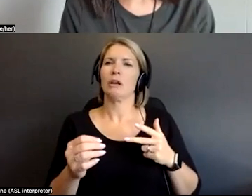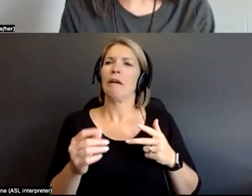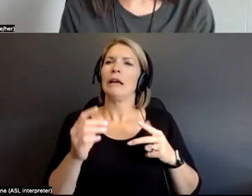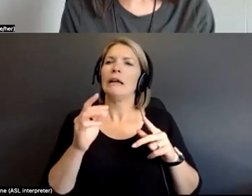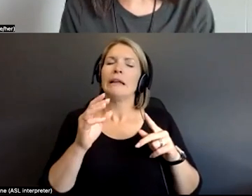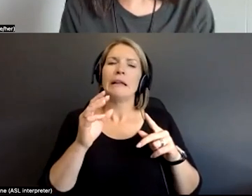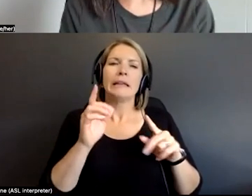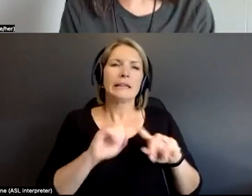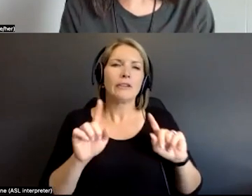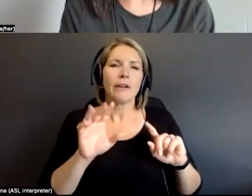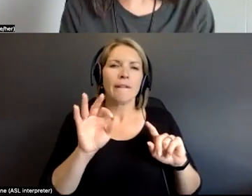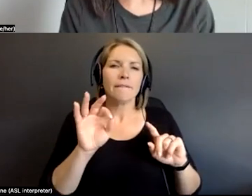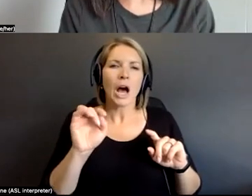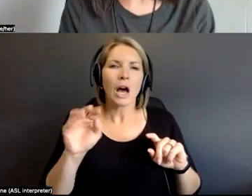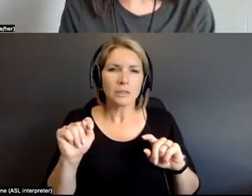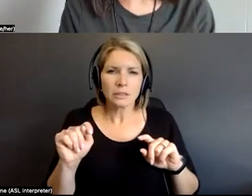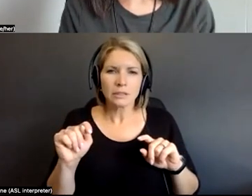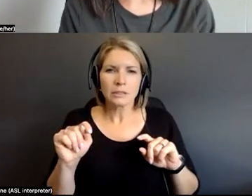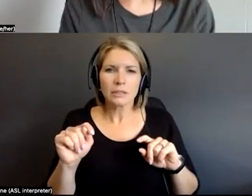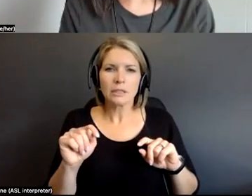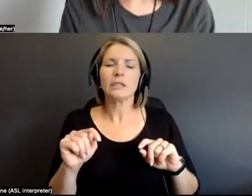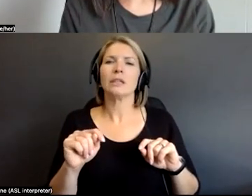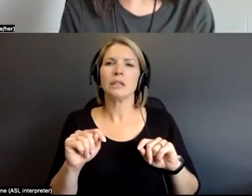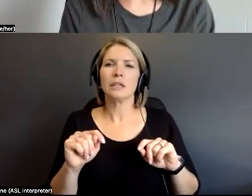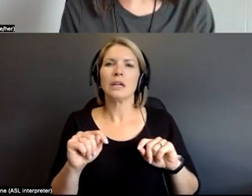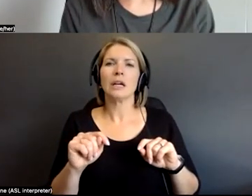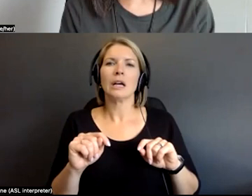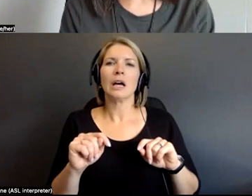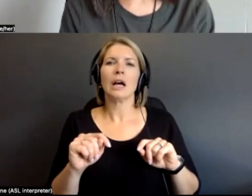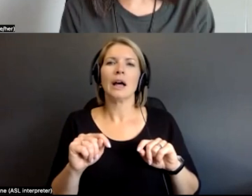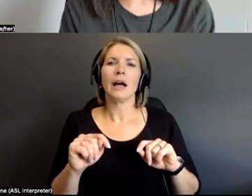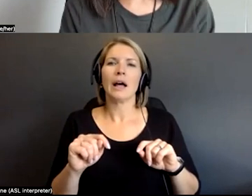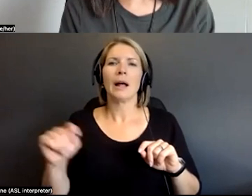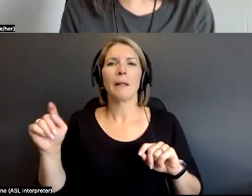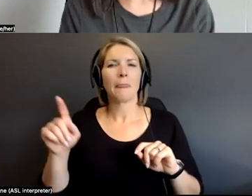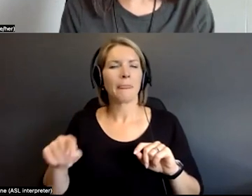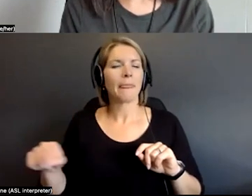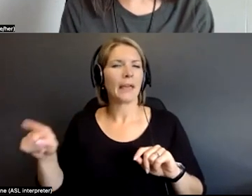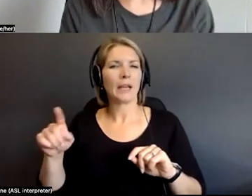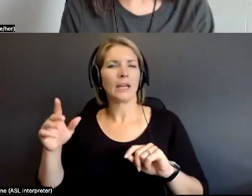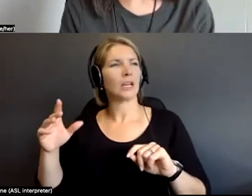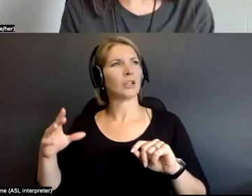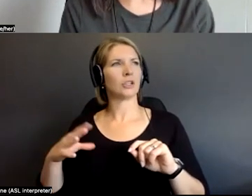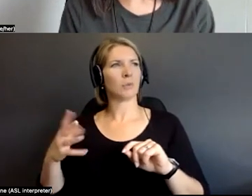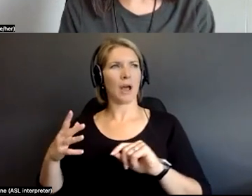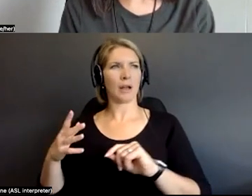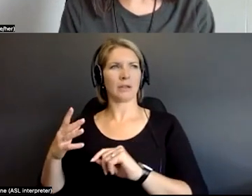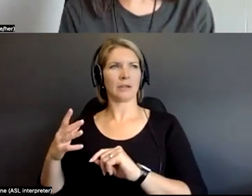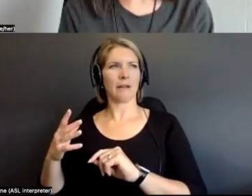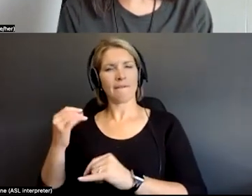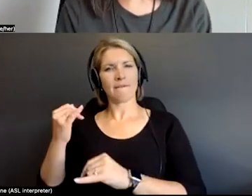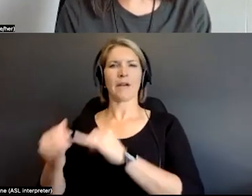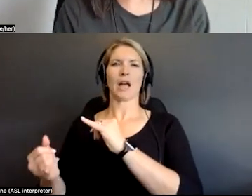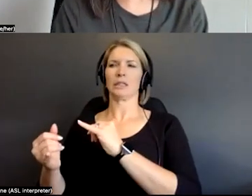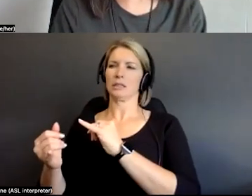I understand the impetus. They don't want to make the final decision based upon that one comp that is out of like three